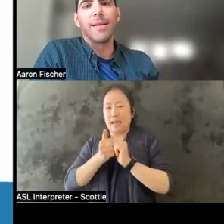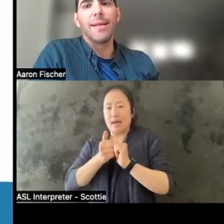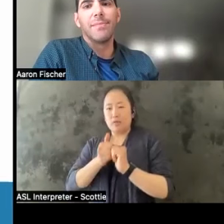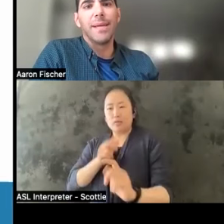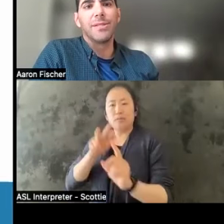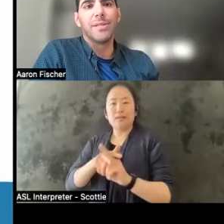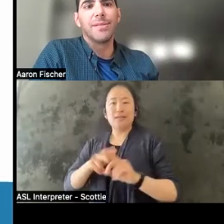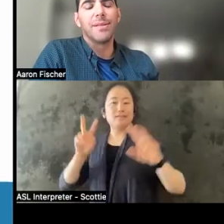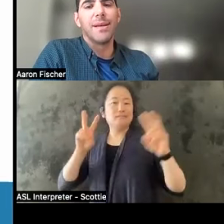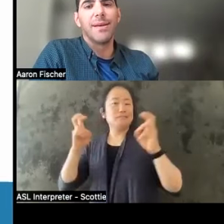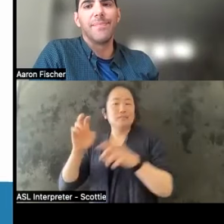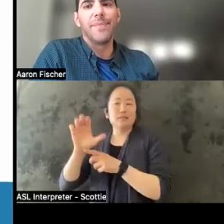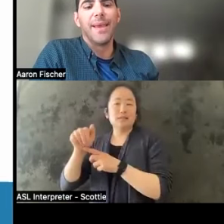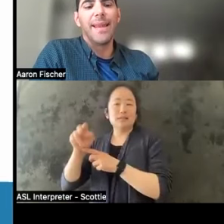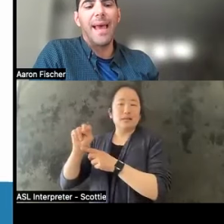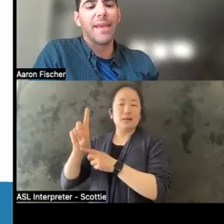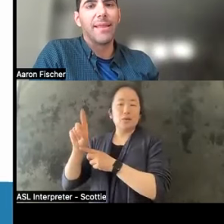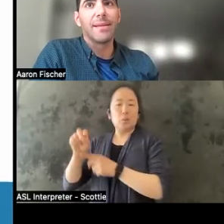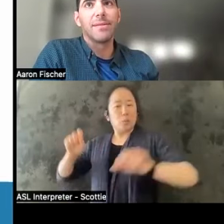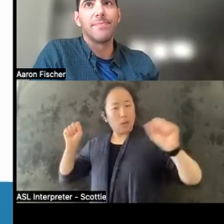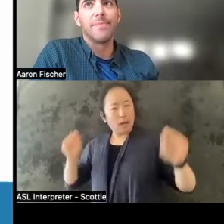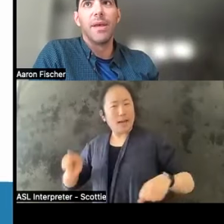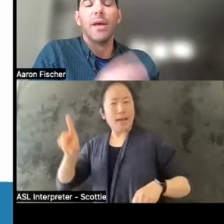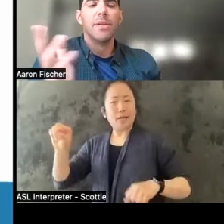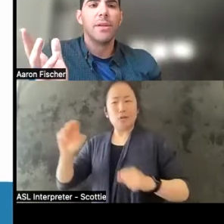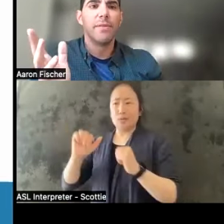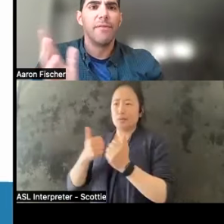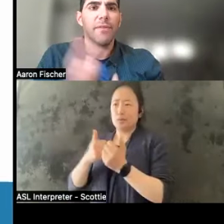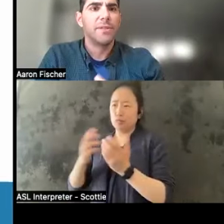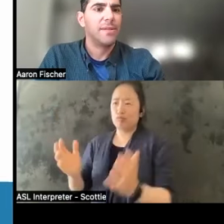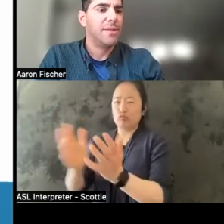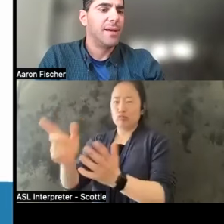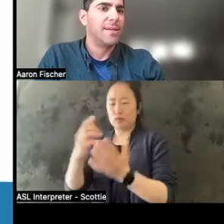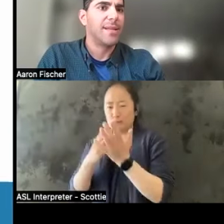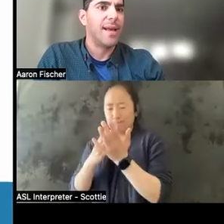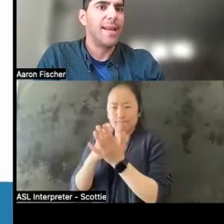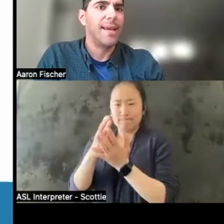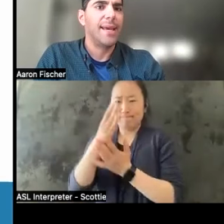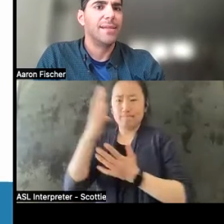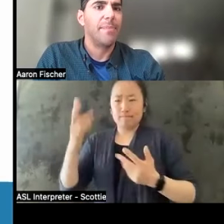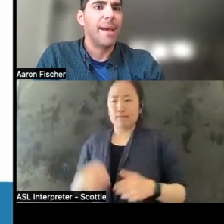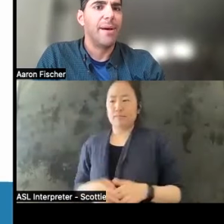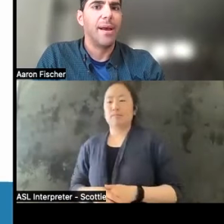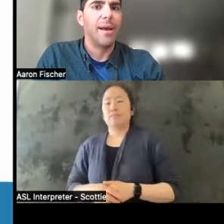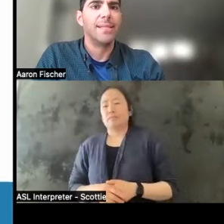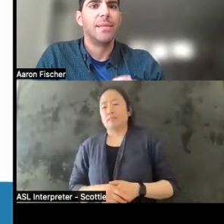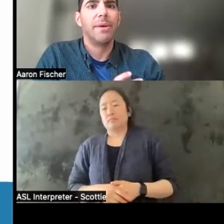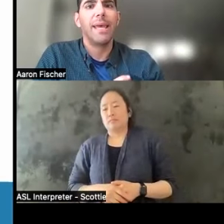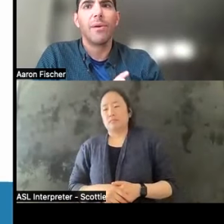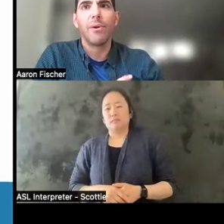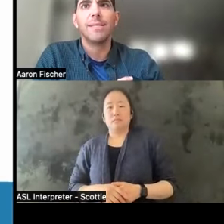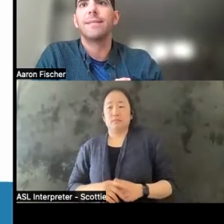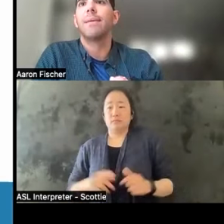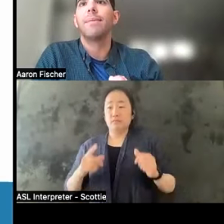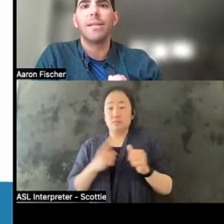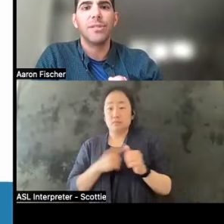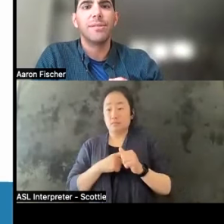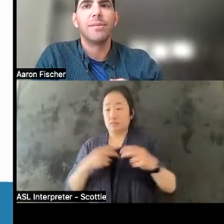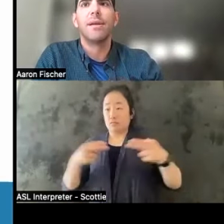our clients and patients navigate things. So the first slide is about disability